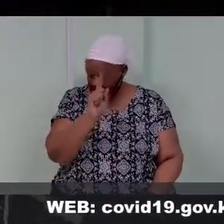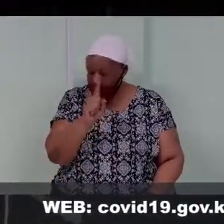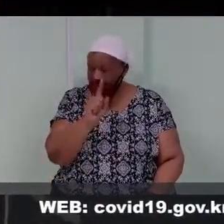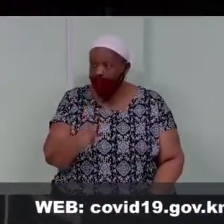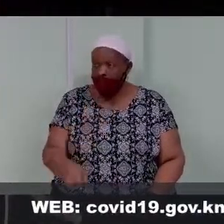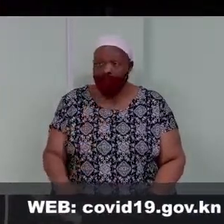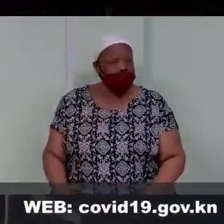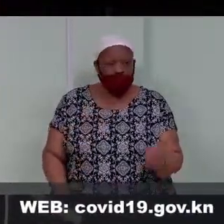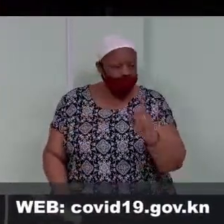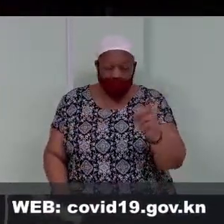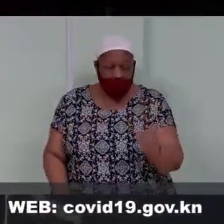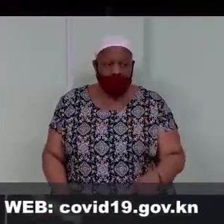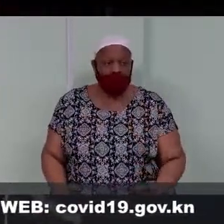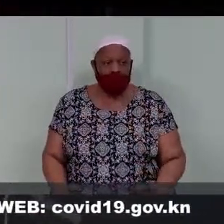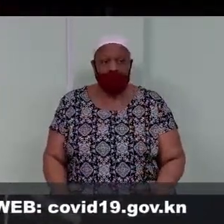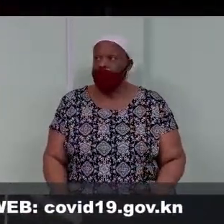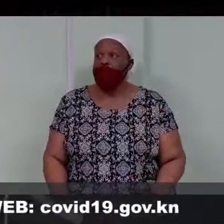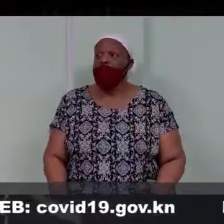That's